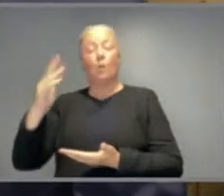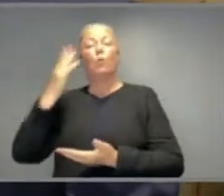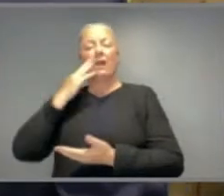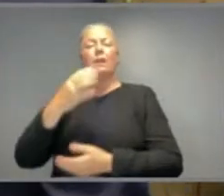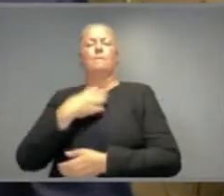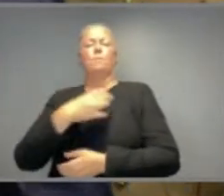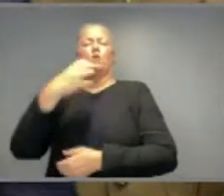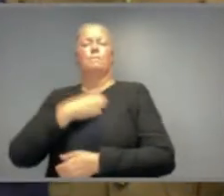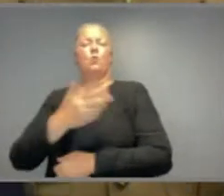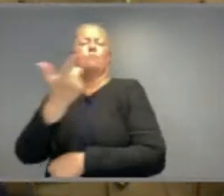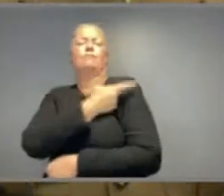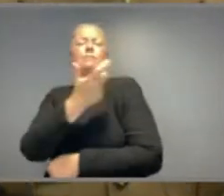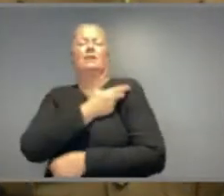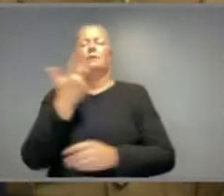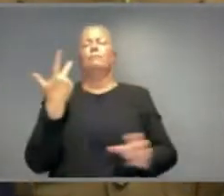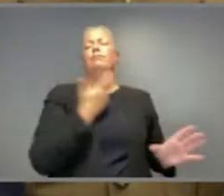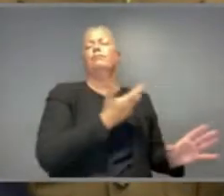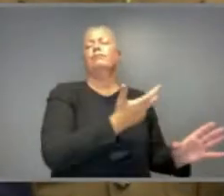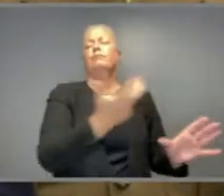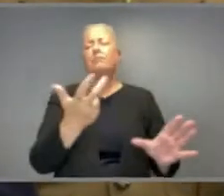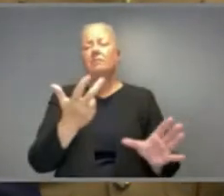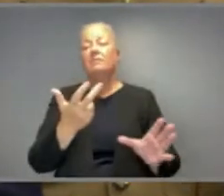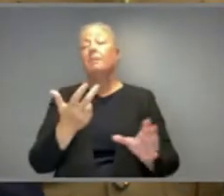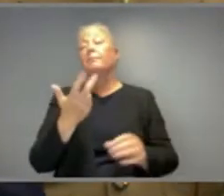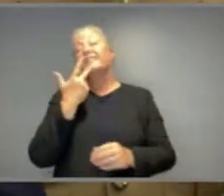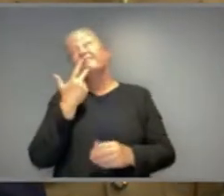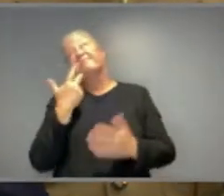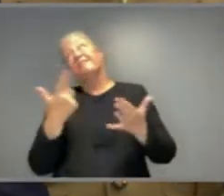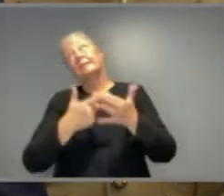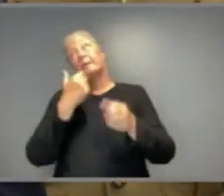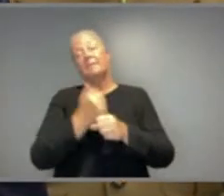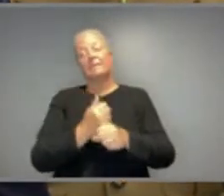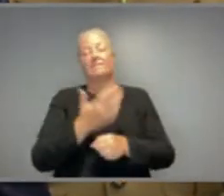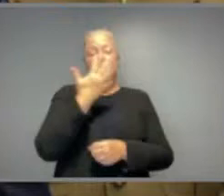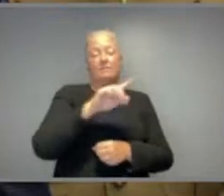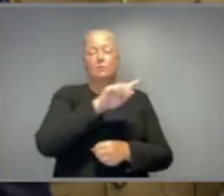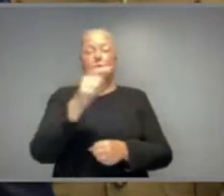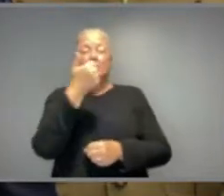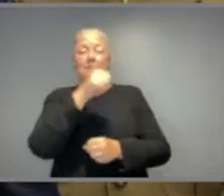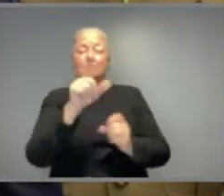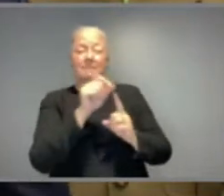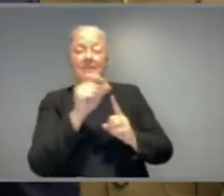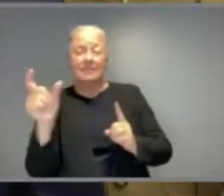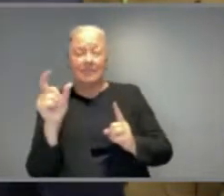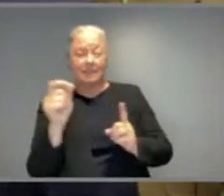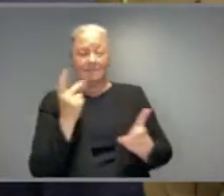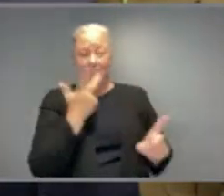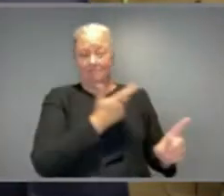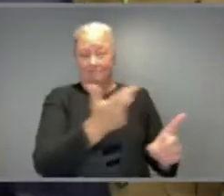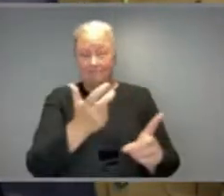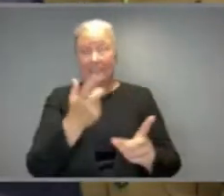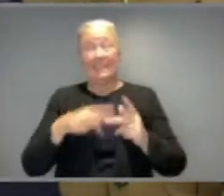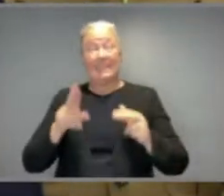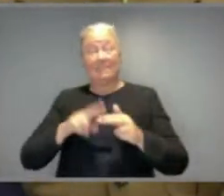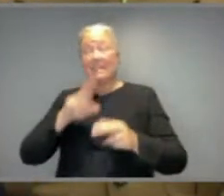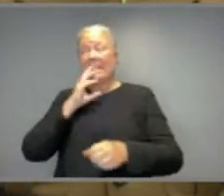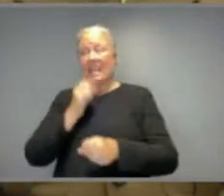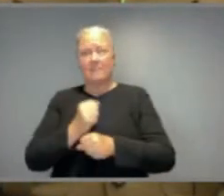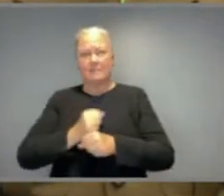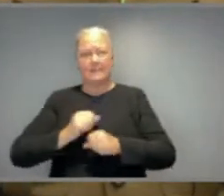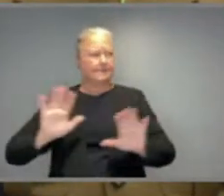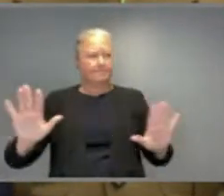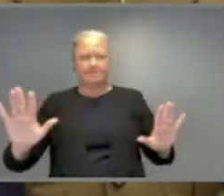So at 50% vaccination rates, if governments are getting on top of those early cases, it's costing